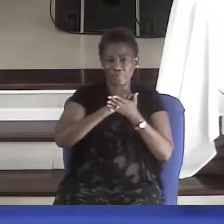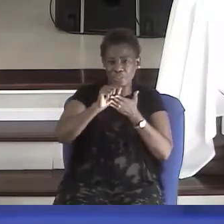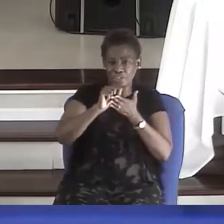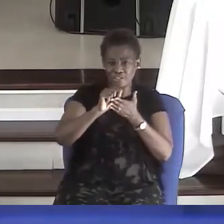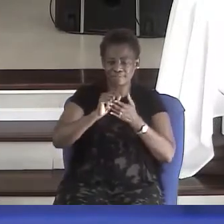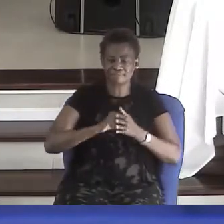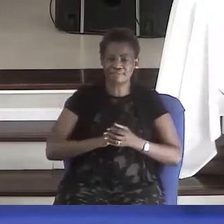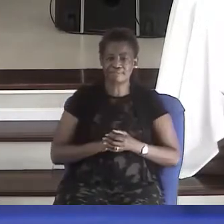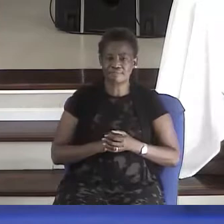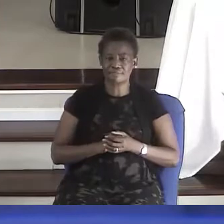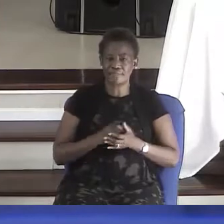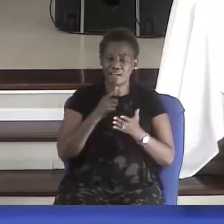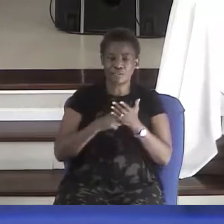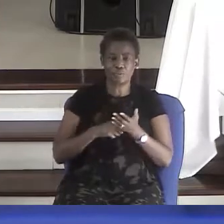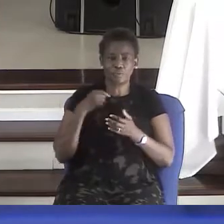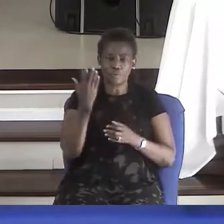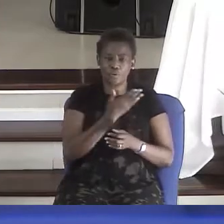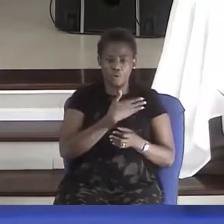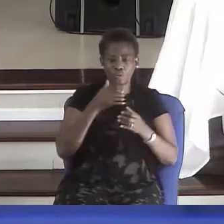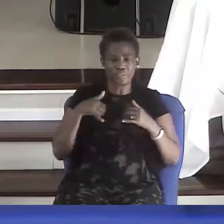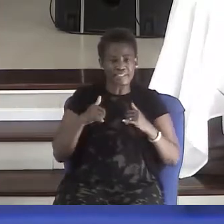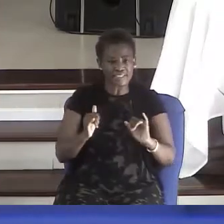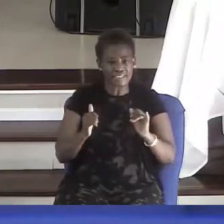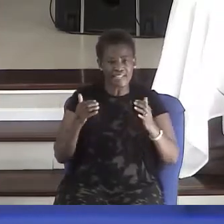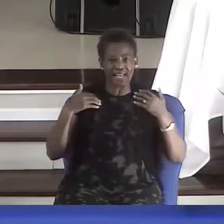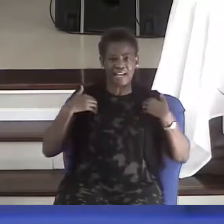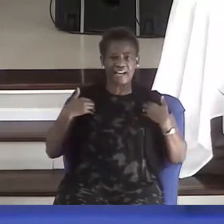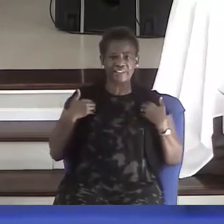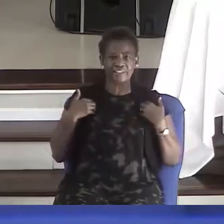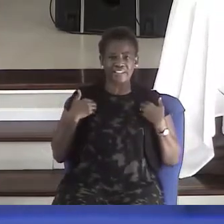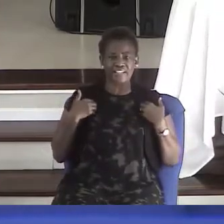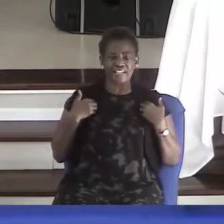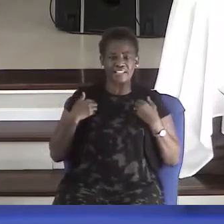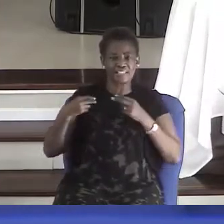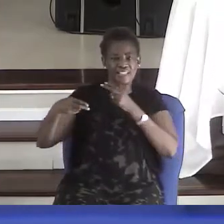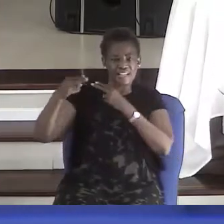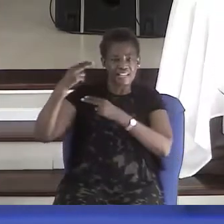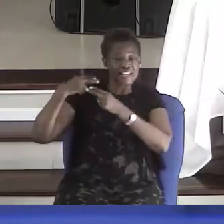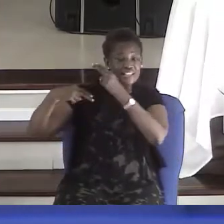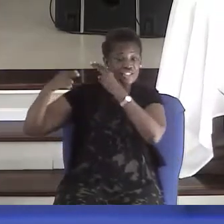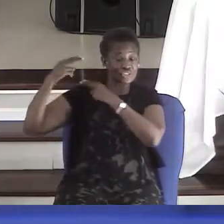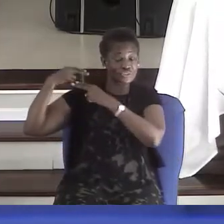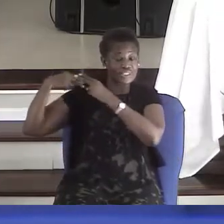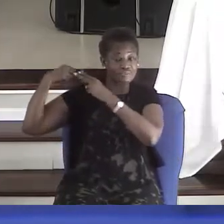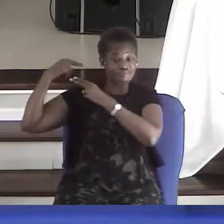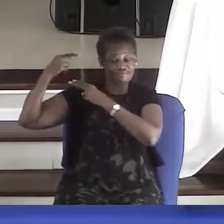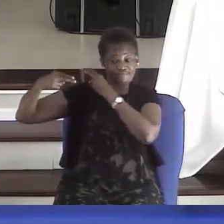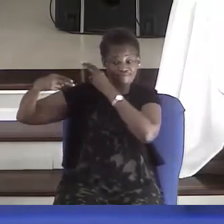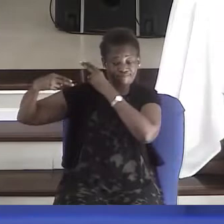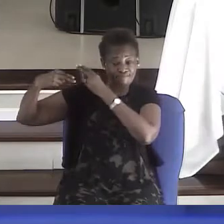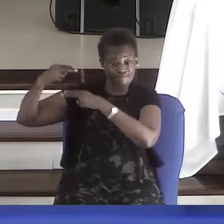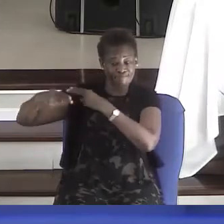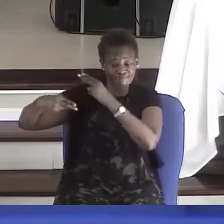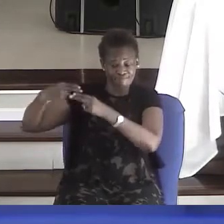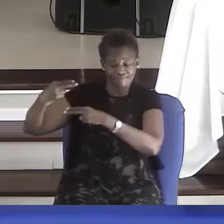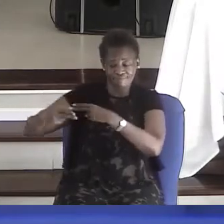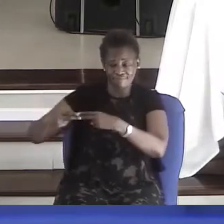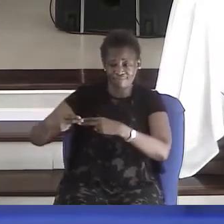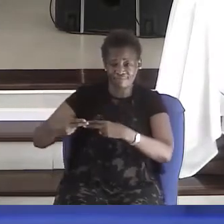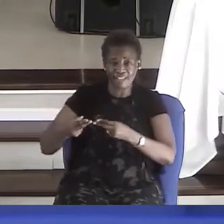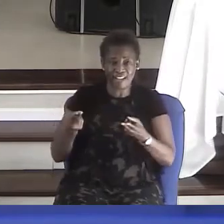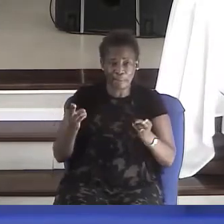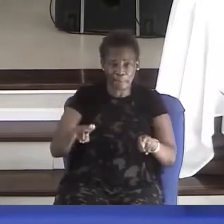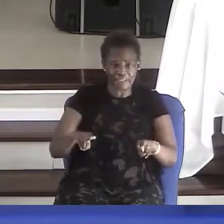have is a history being fulfilled before our eyes. But trust